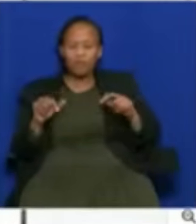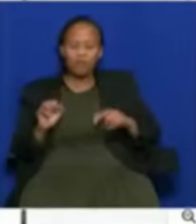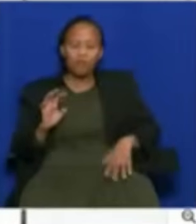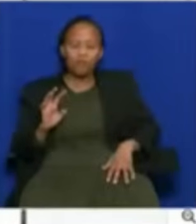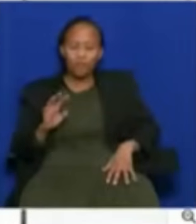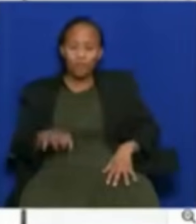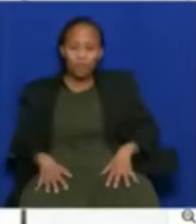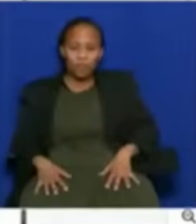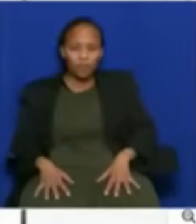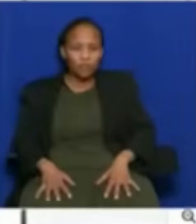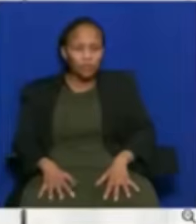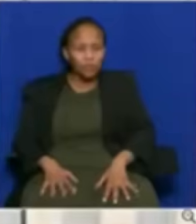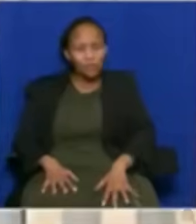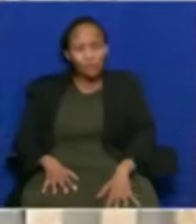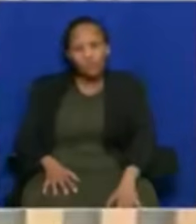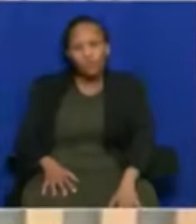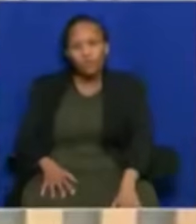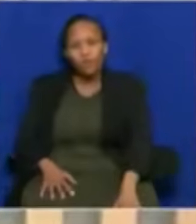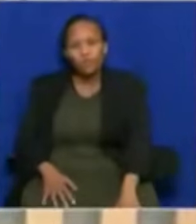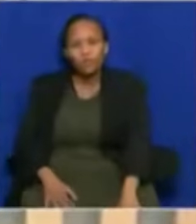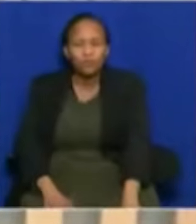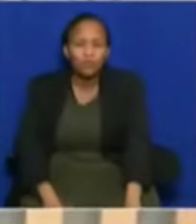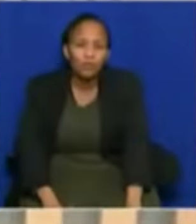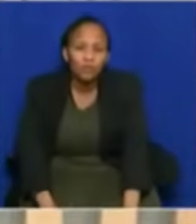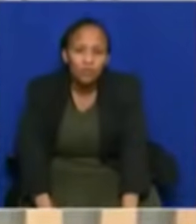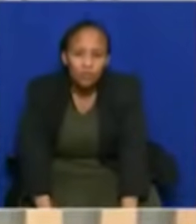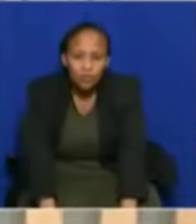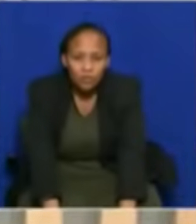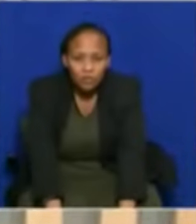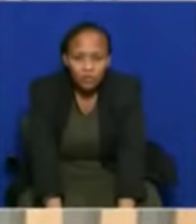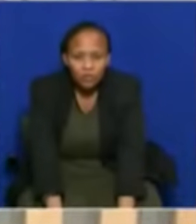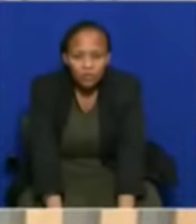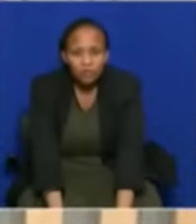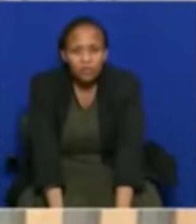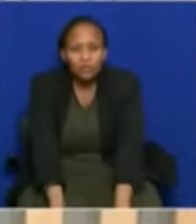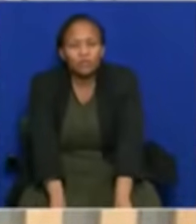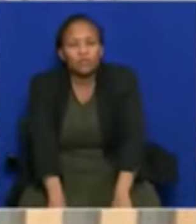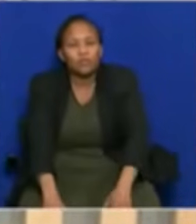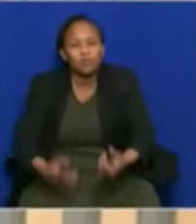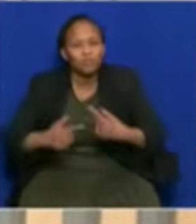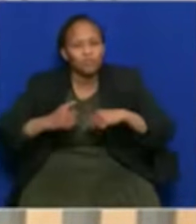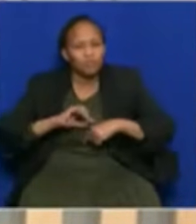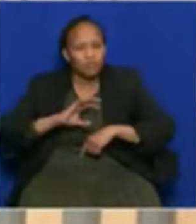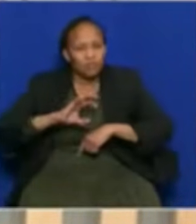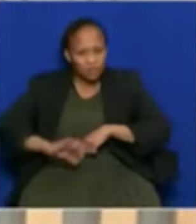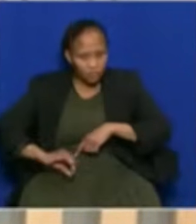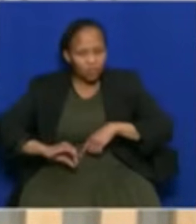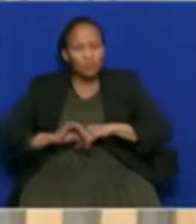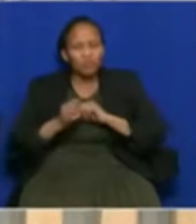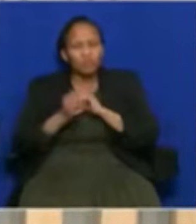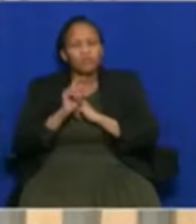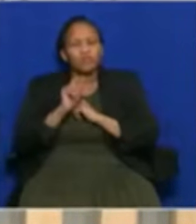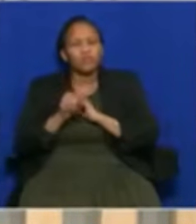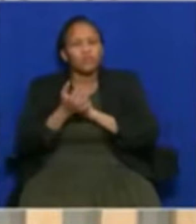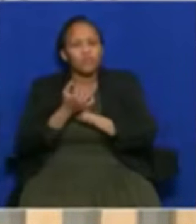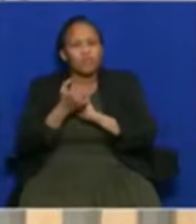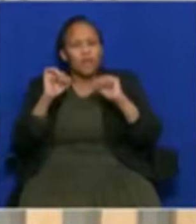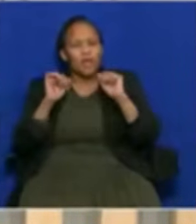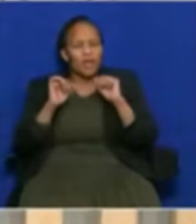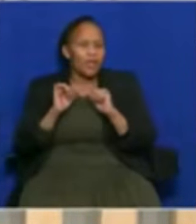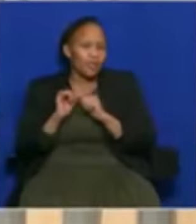we have a situation where there is a very stringent bail condition that was not requested by the prosecution being